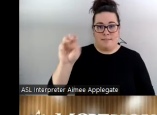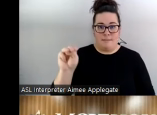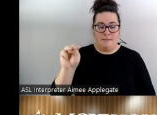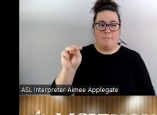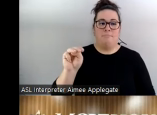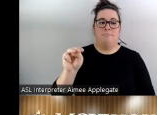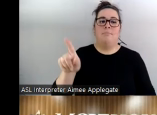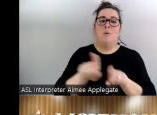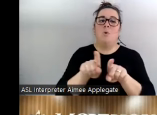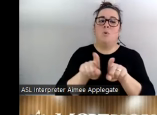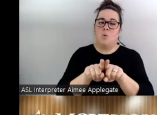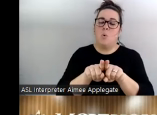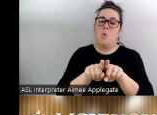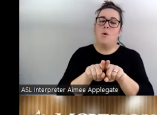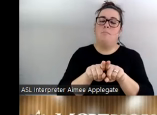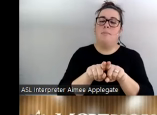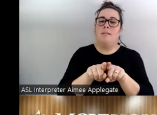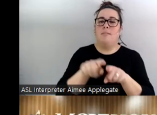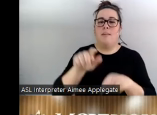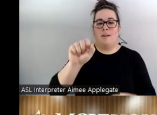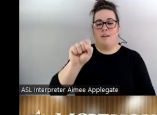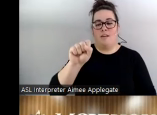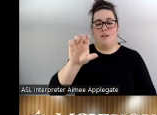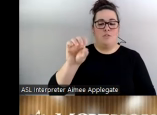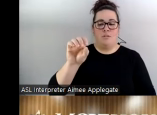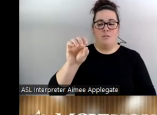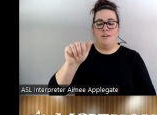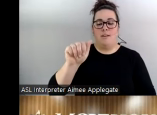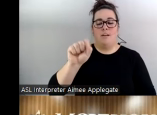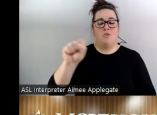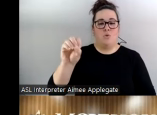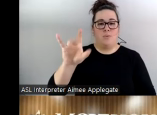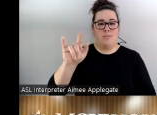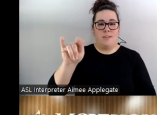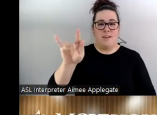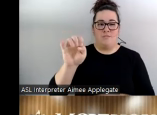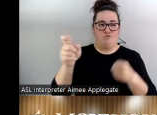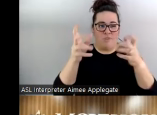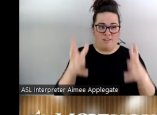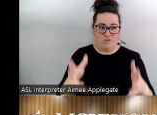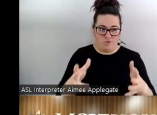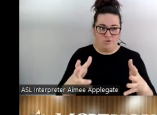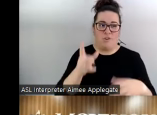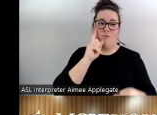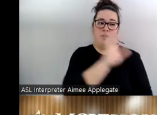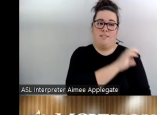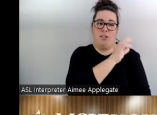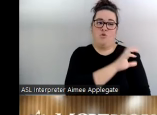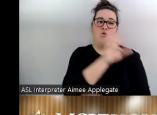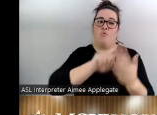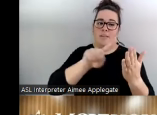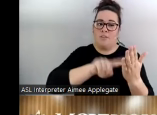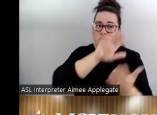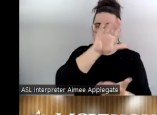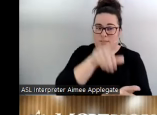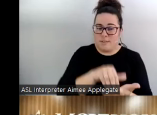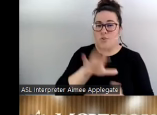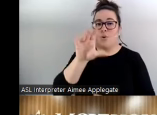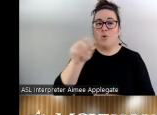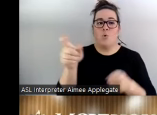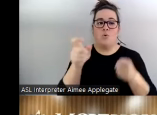in the Clinical Research Center, the co-director of the Beacon Hope Center of Excellence for the validation of digital